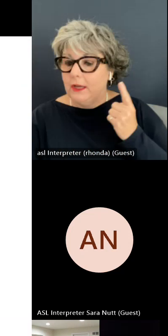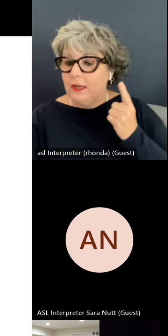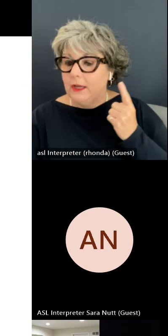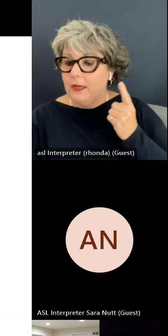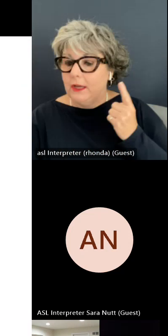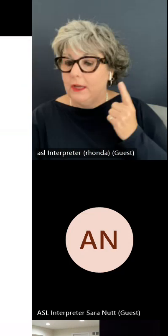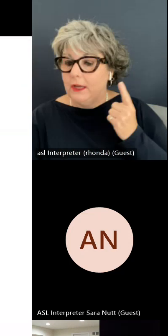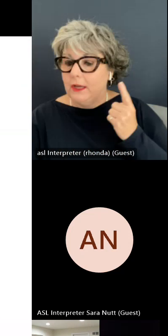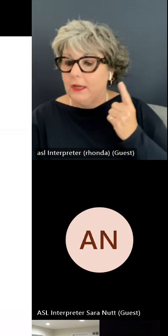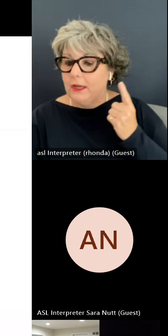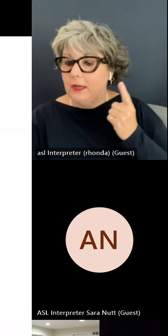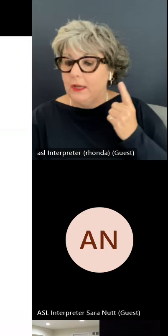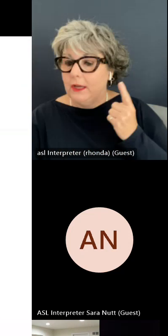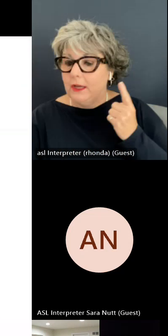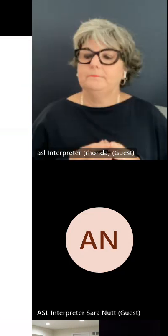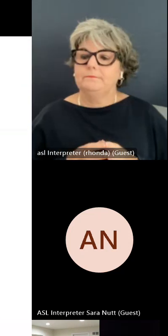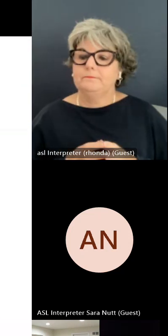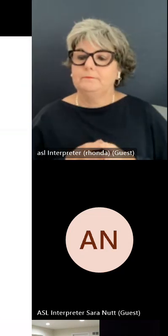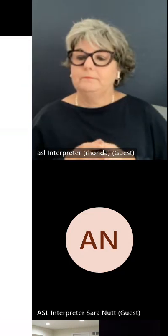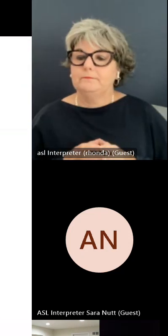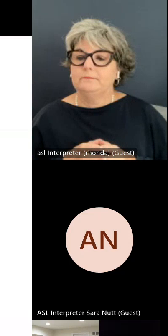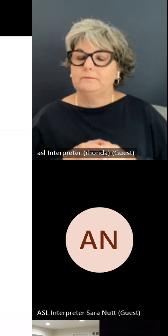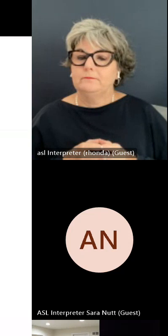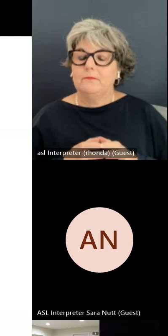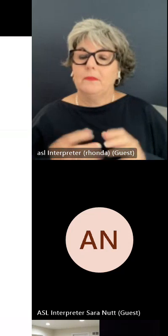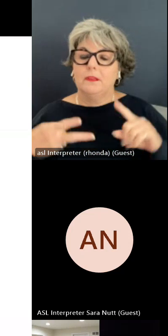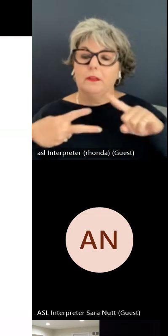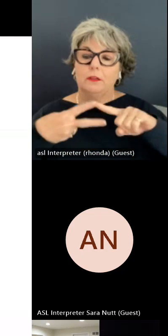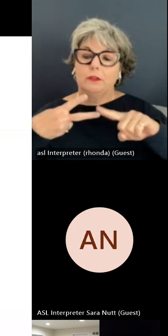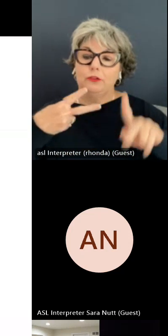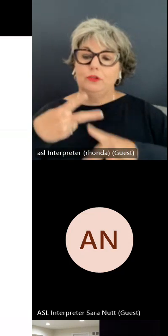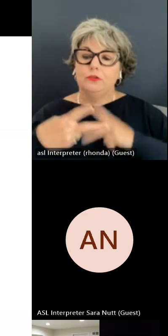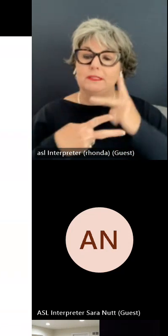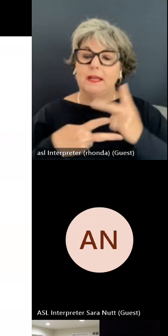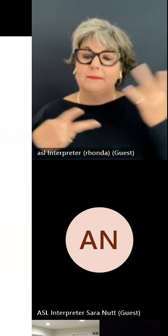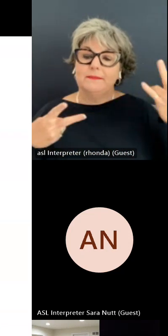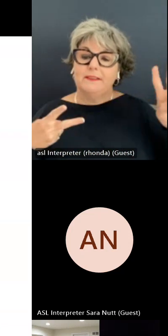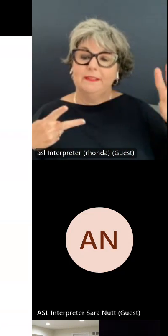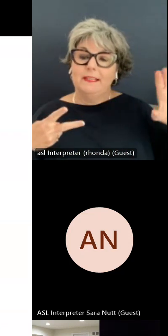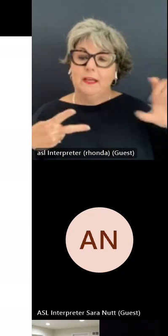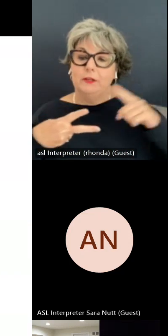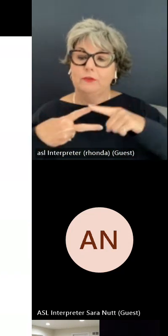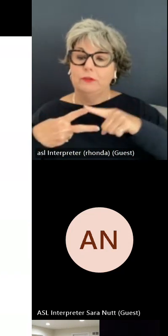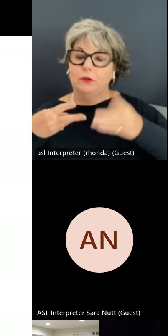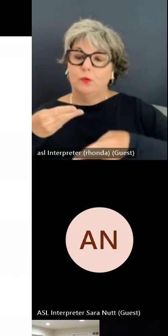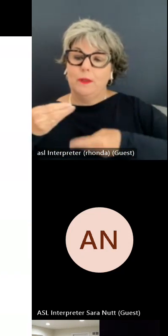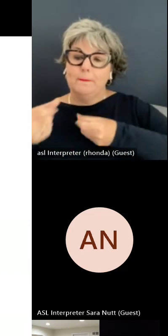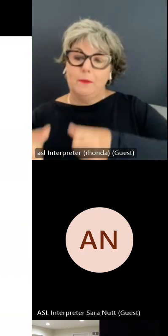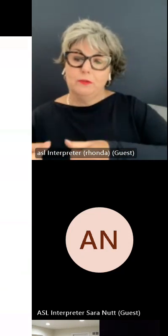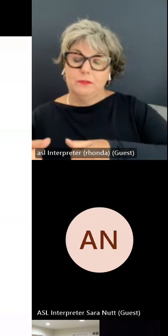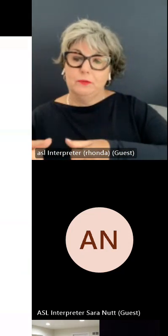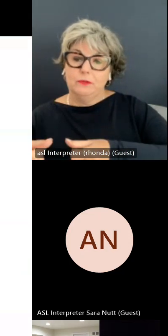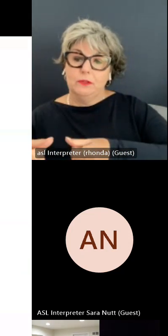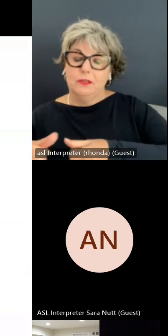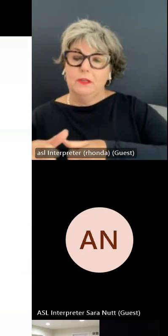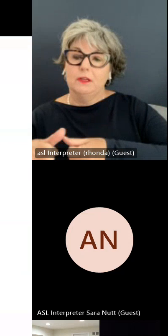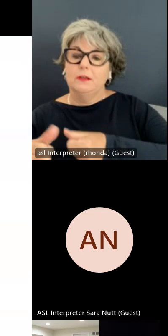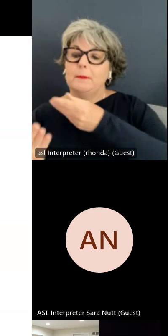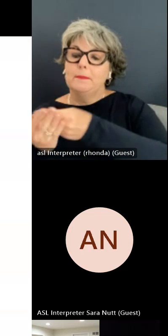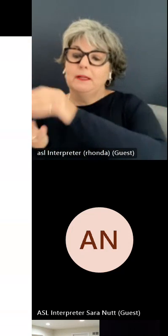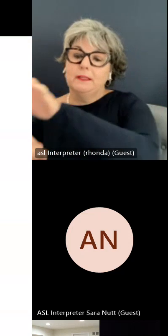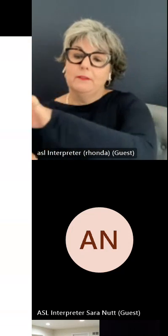Yes. So remember, there's two types of 1700s. There's reimbursables from where you're getting money